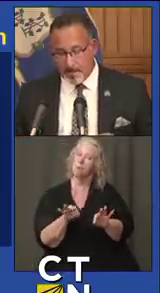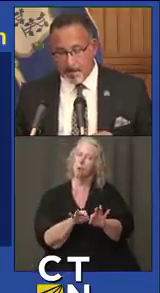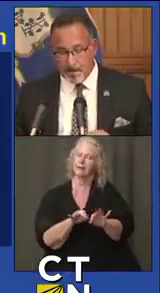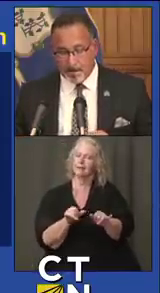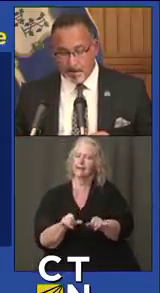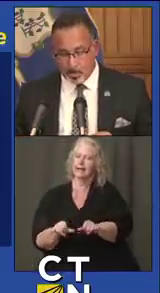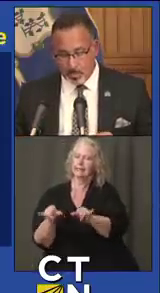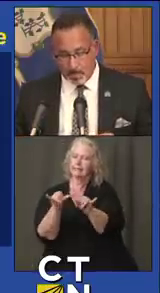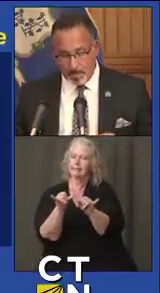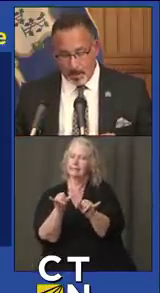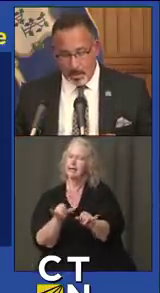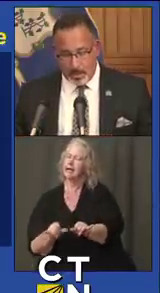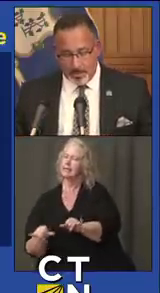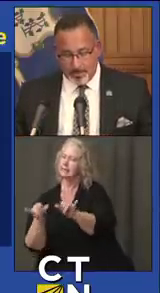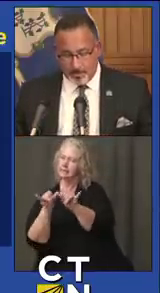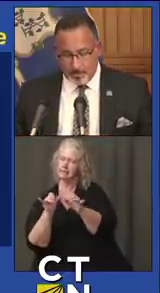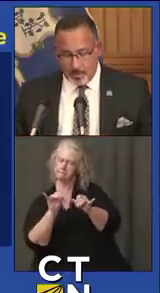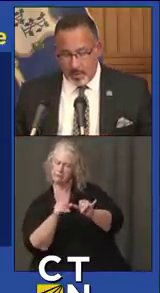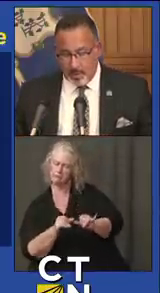slide.